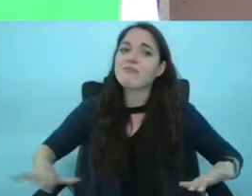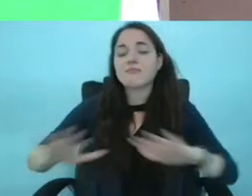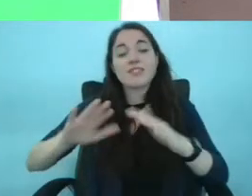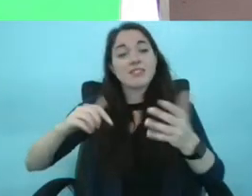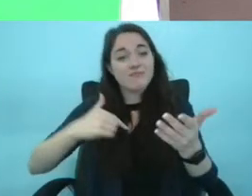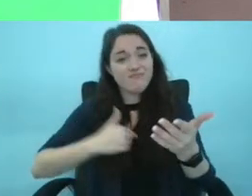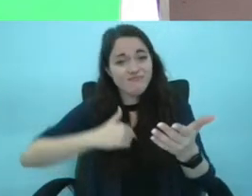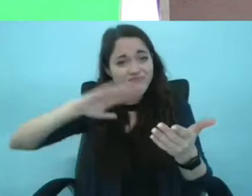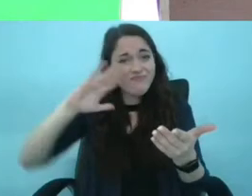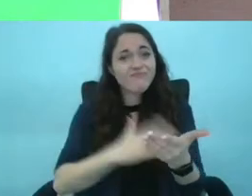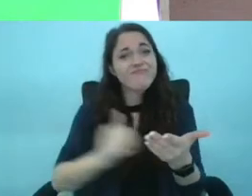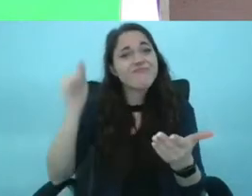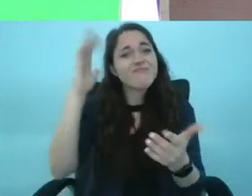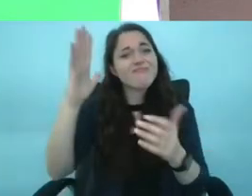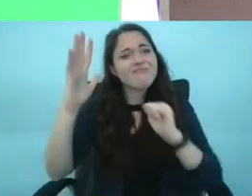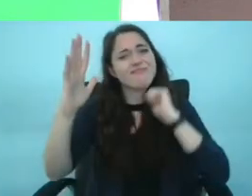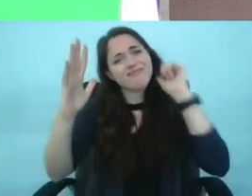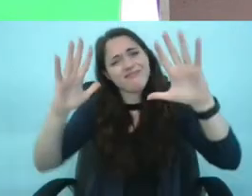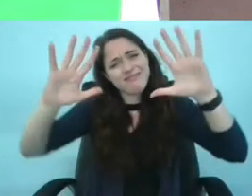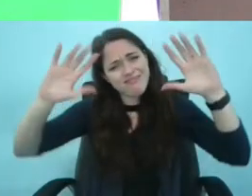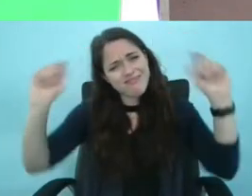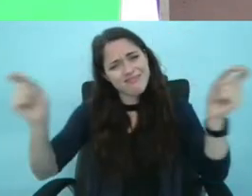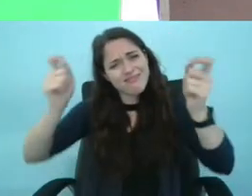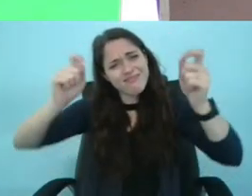rejoicing arise high as the